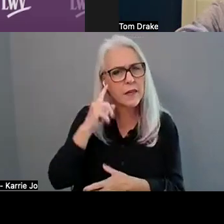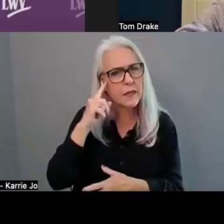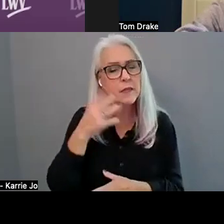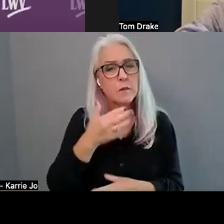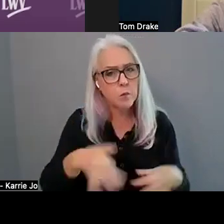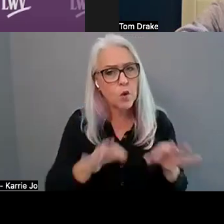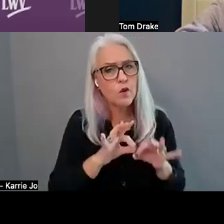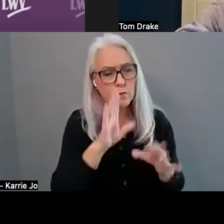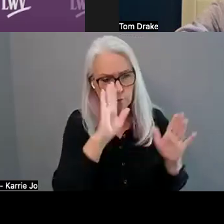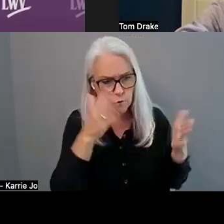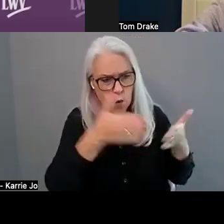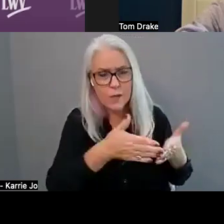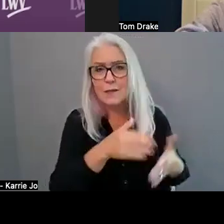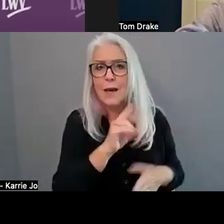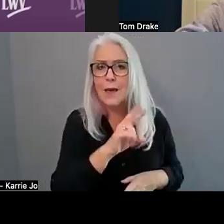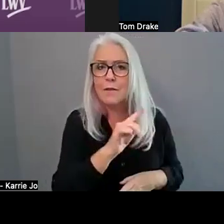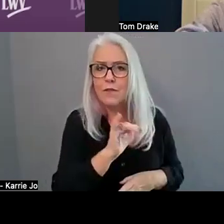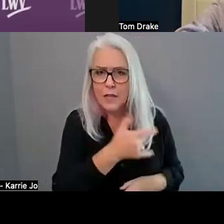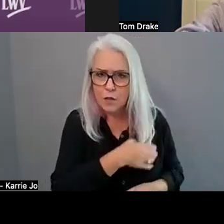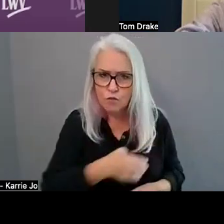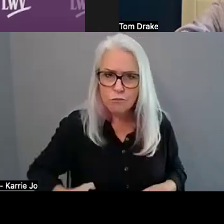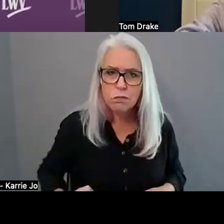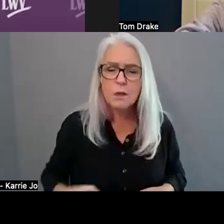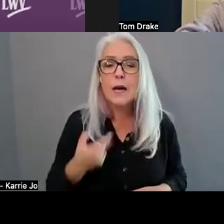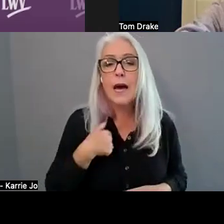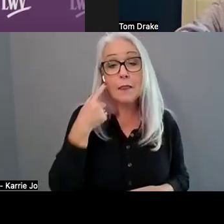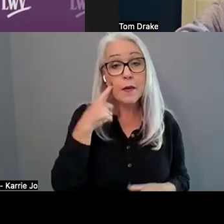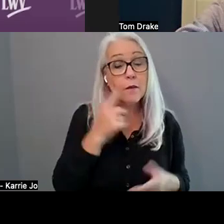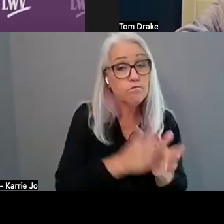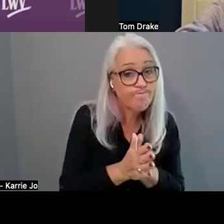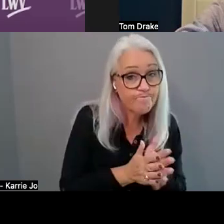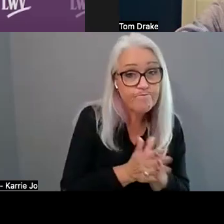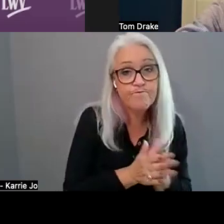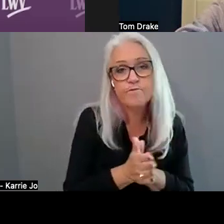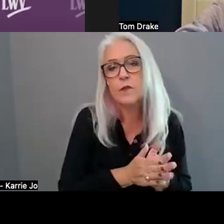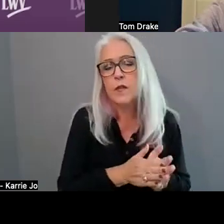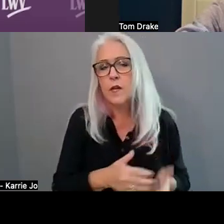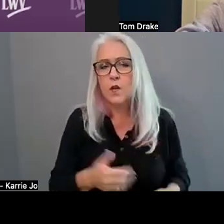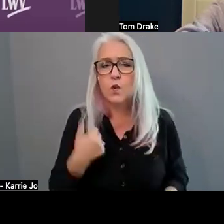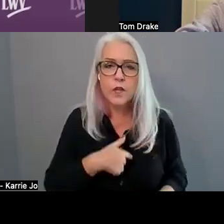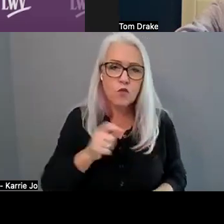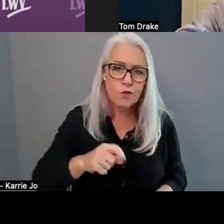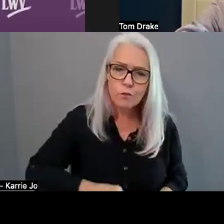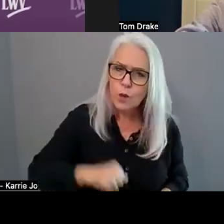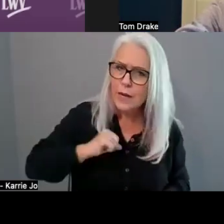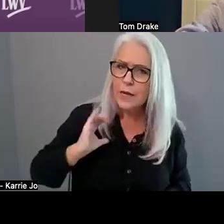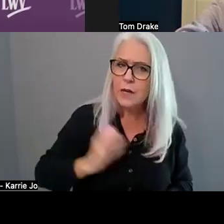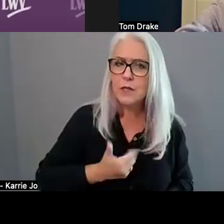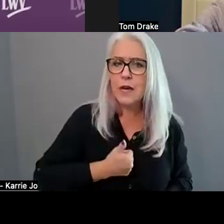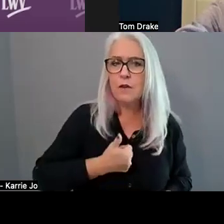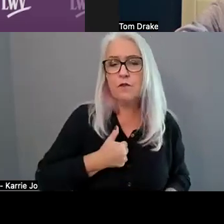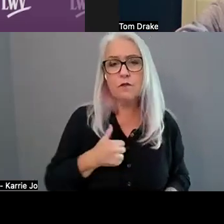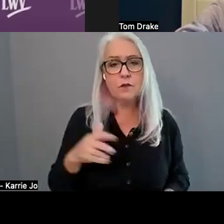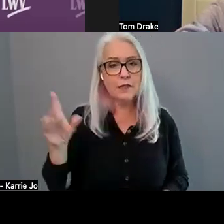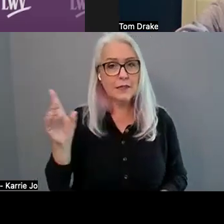village. I think this is a village that strives, even in it prides itself on democracy, and that's what makes our Democrats so